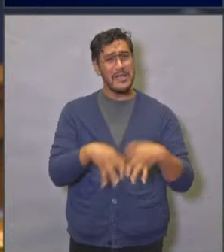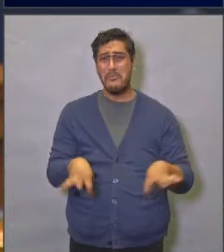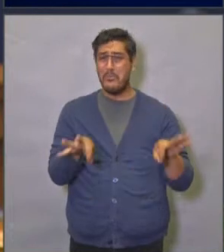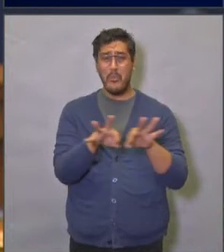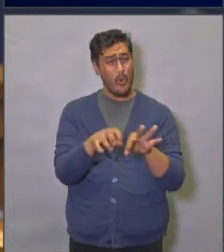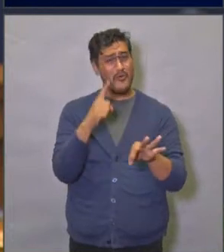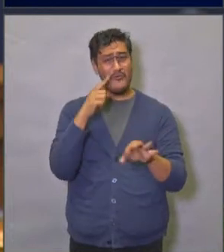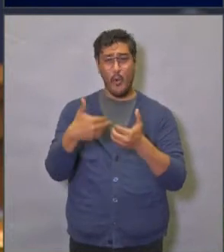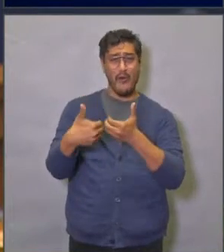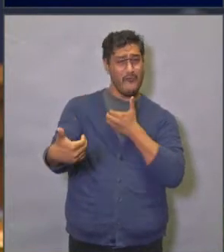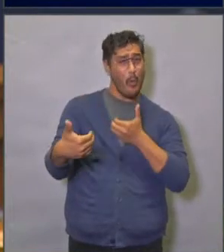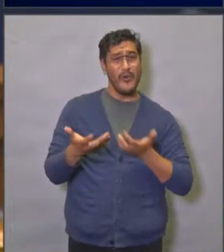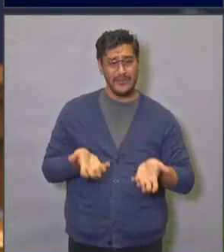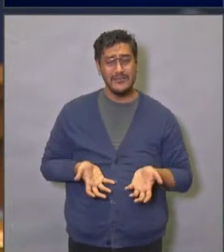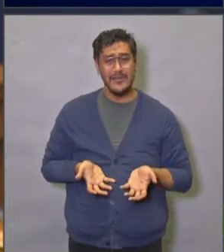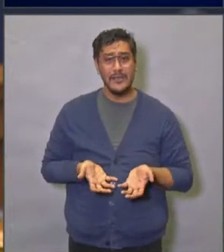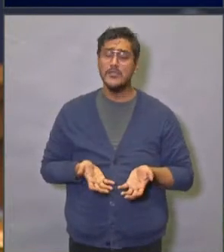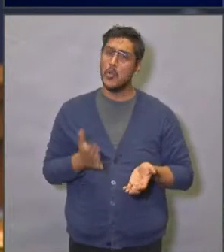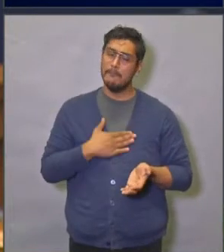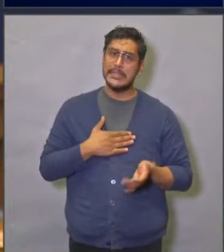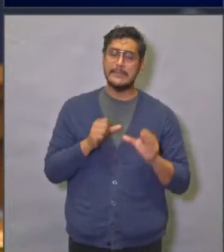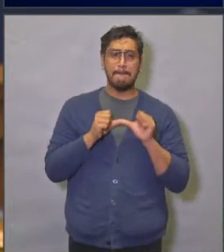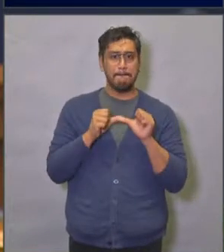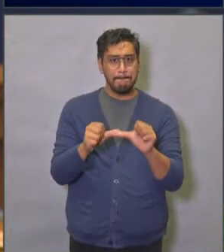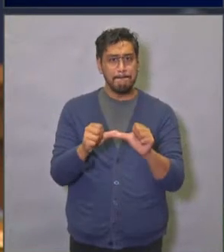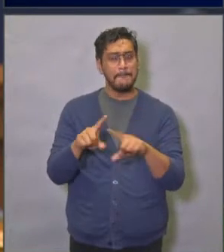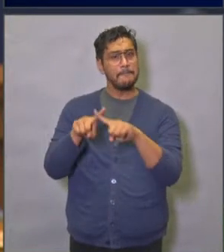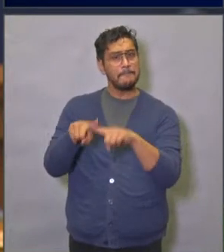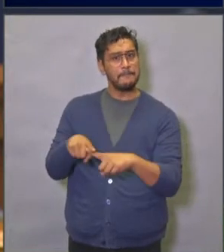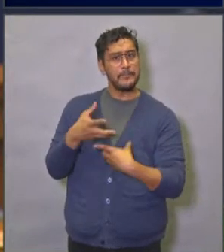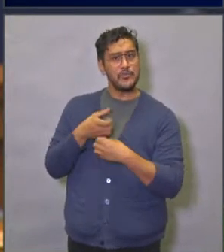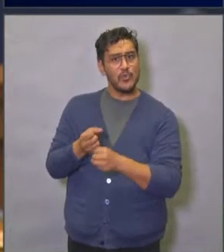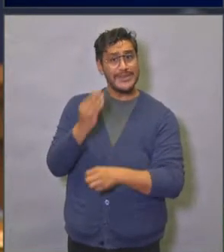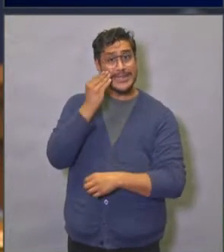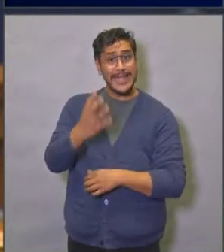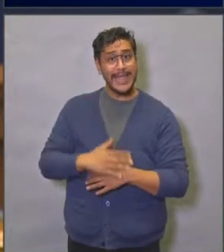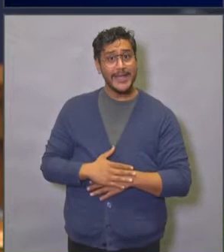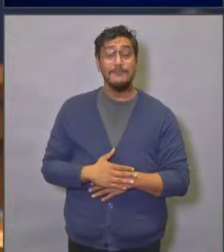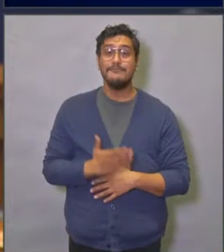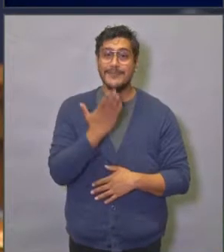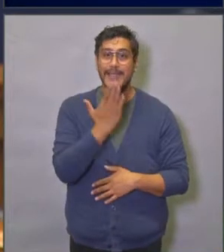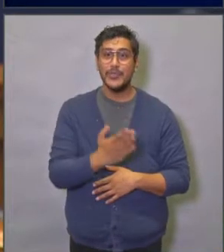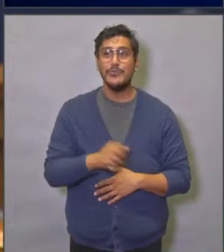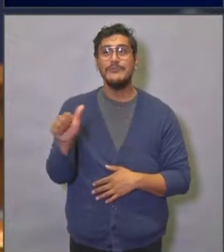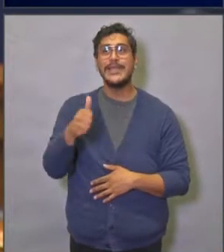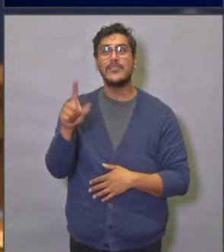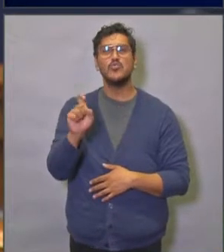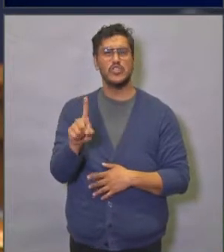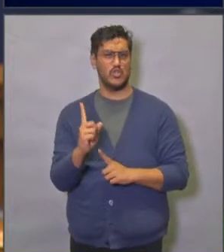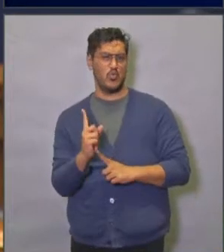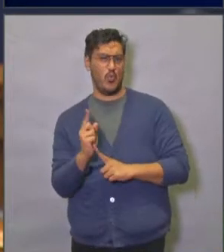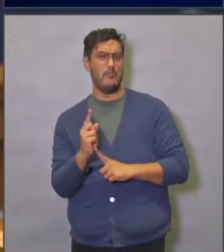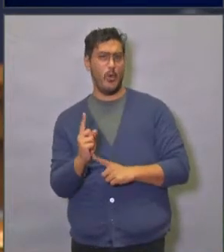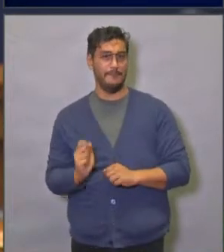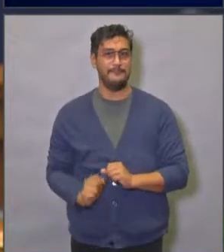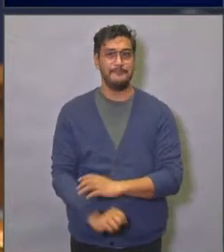let's stay steady and rely on the data as it comes forward. Thank you. Next question. One more